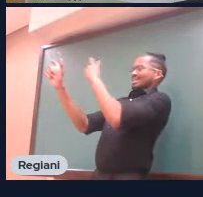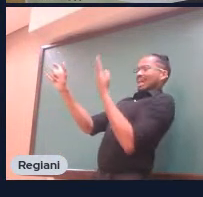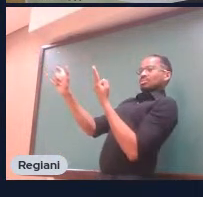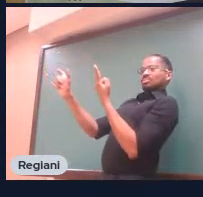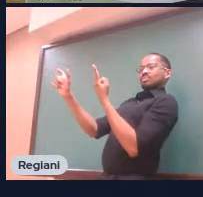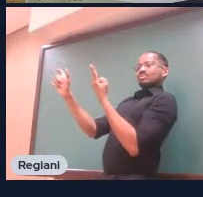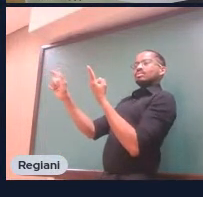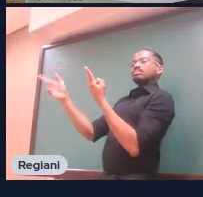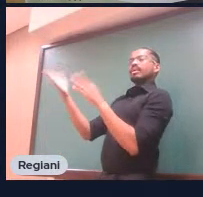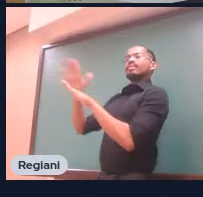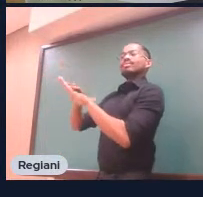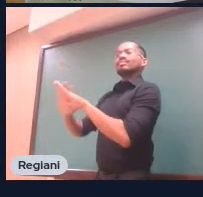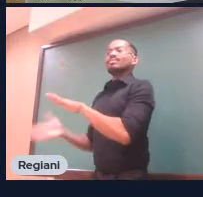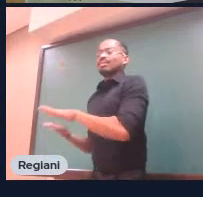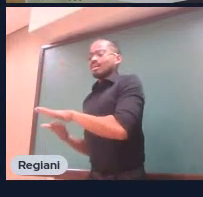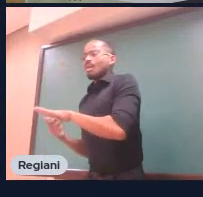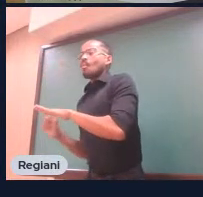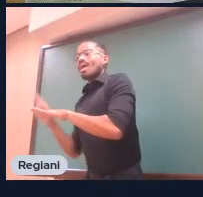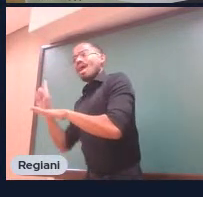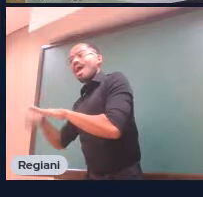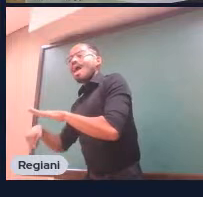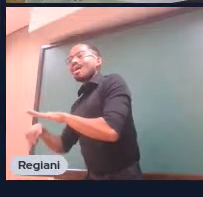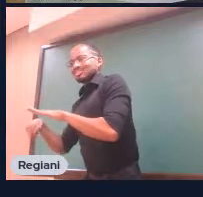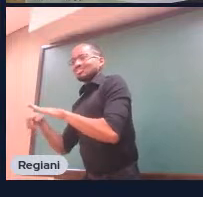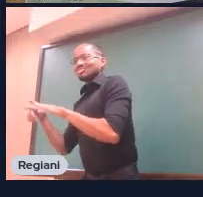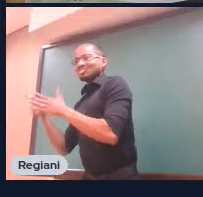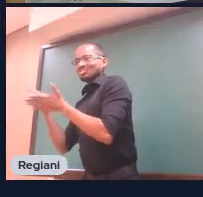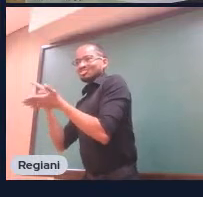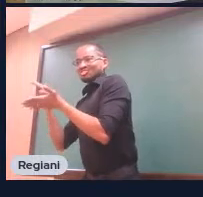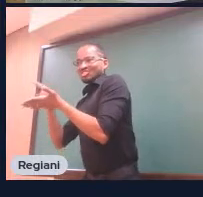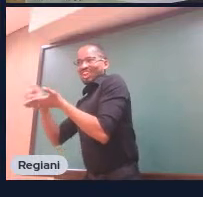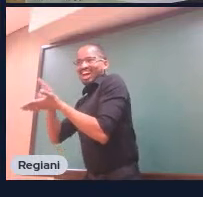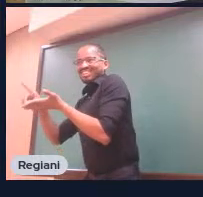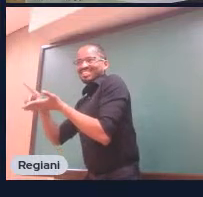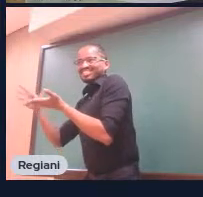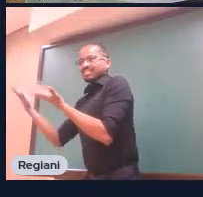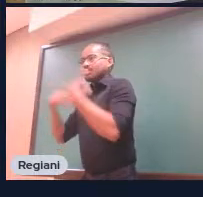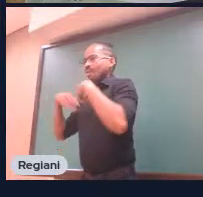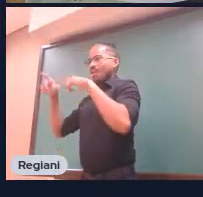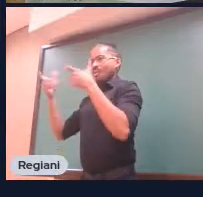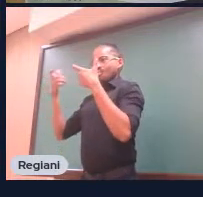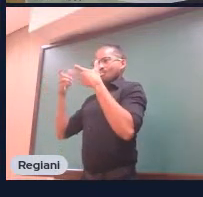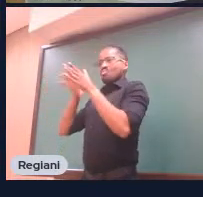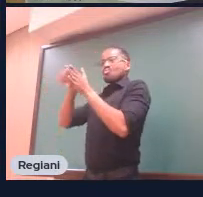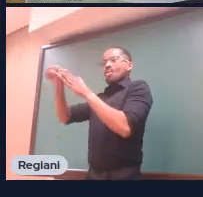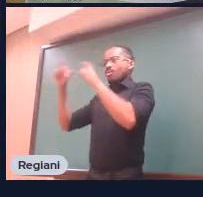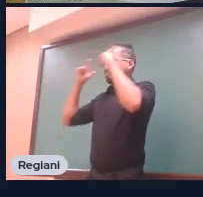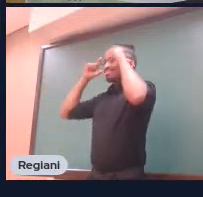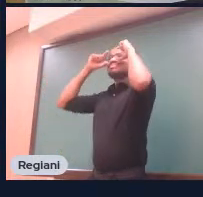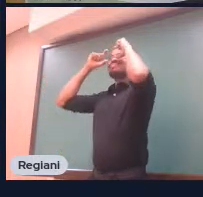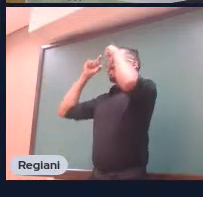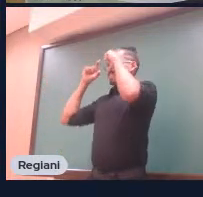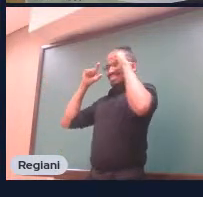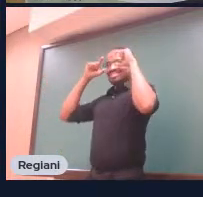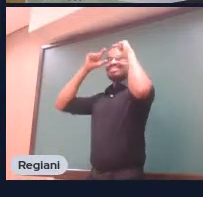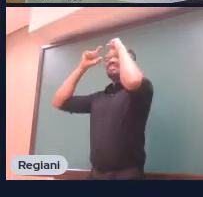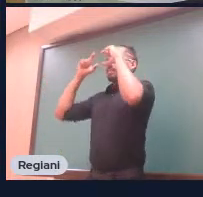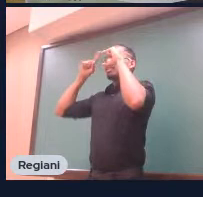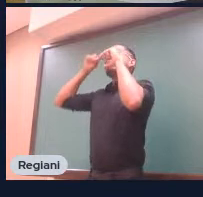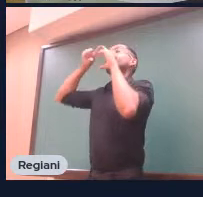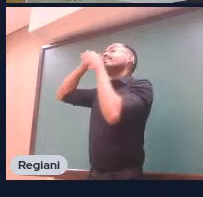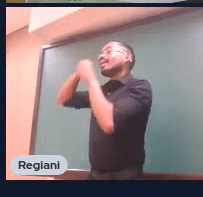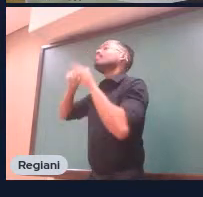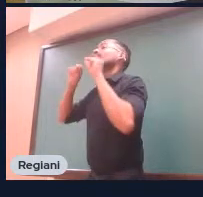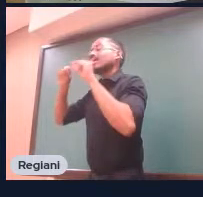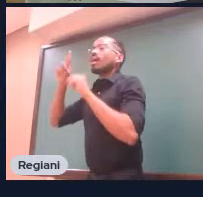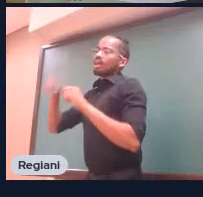The dictionaries, in other words, will be subsumed in other tools, Google Lens, but also augmented writing